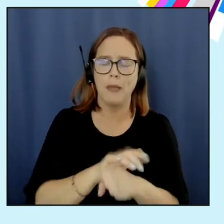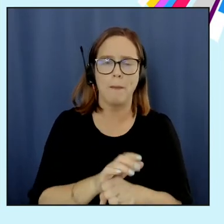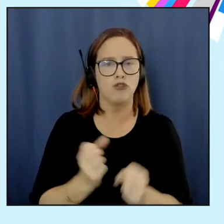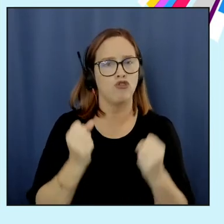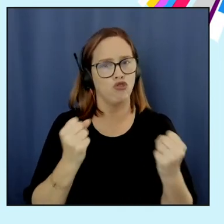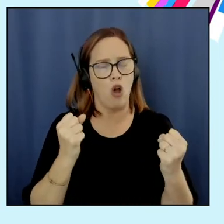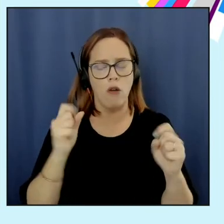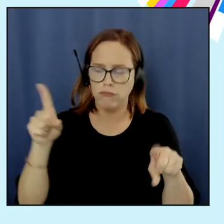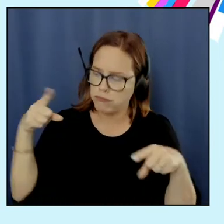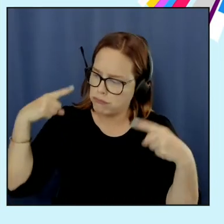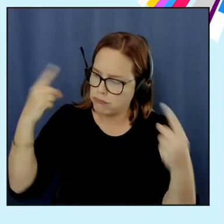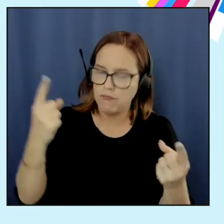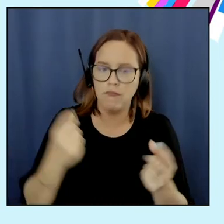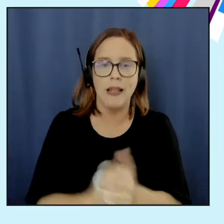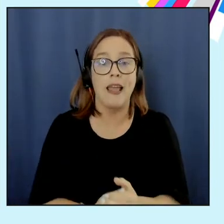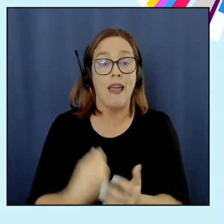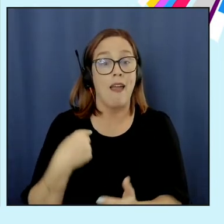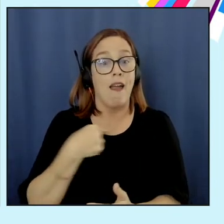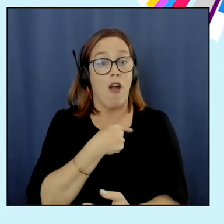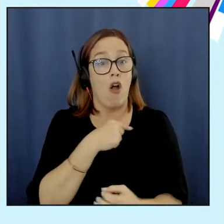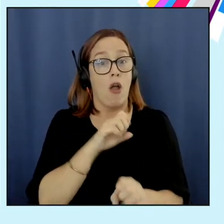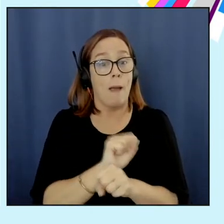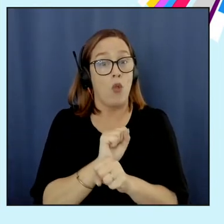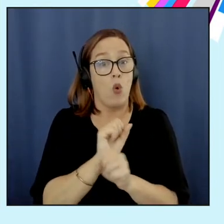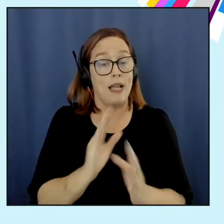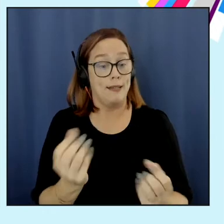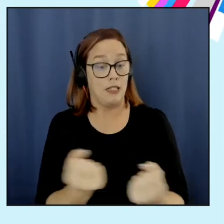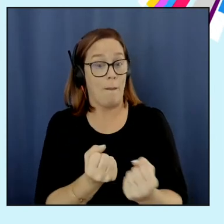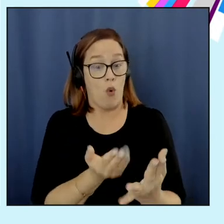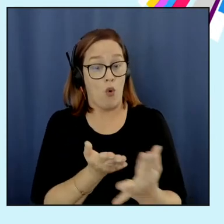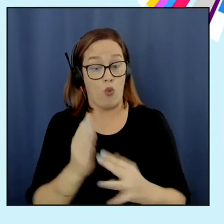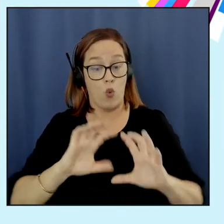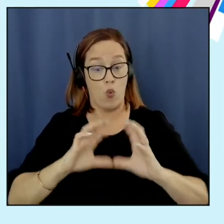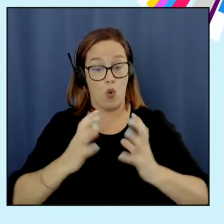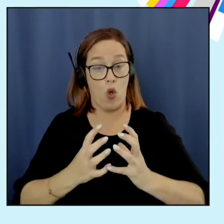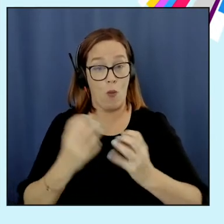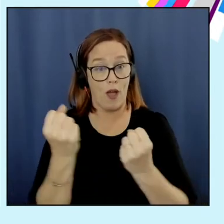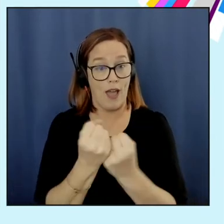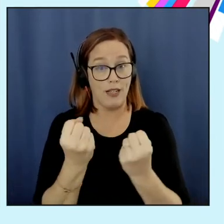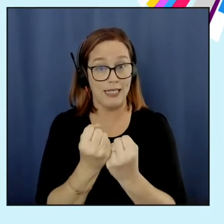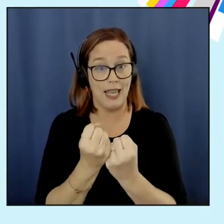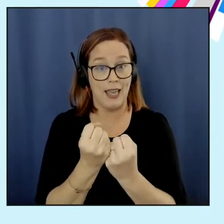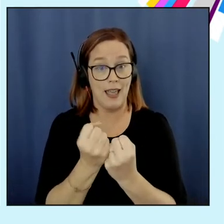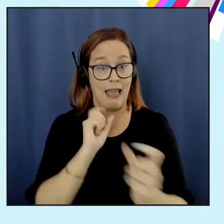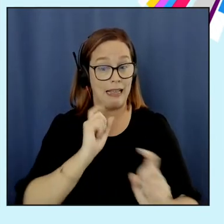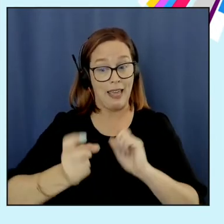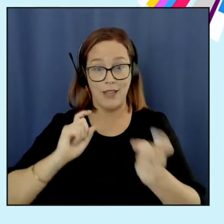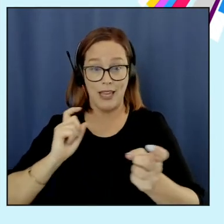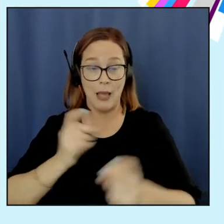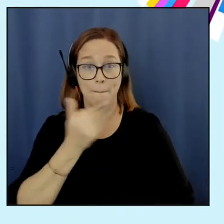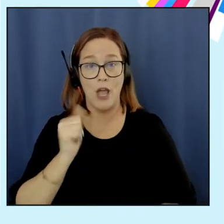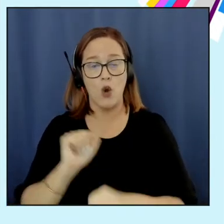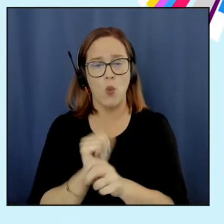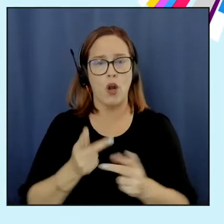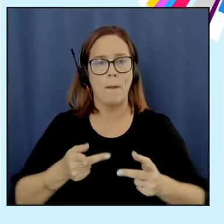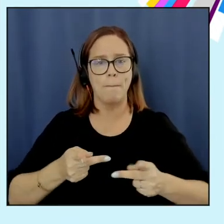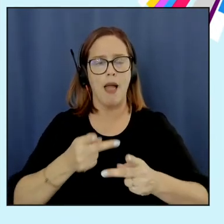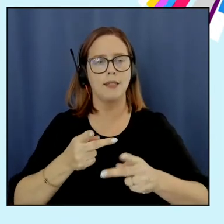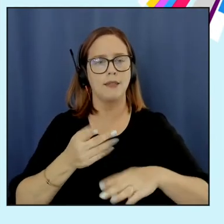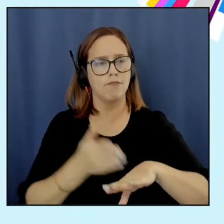By supporting our employees through global advocacy, charitable giving, and better workplace practices,